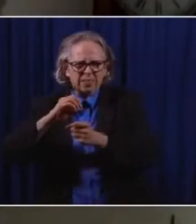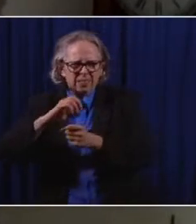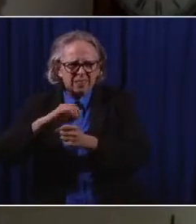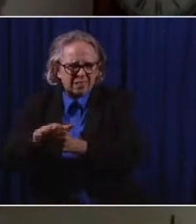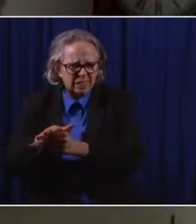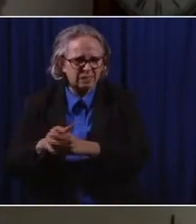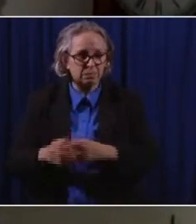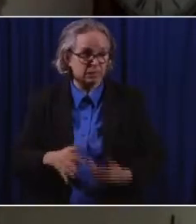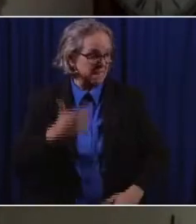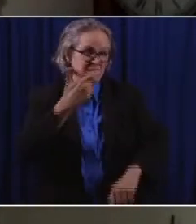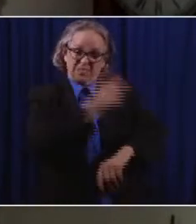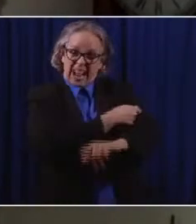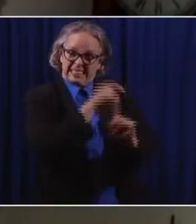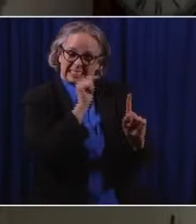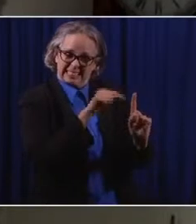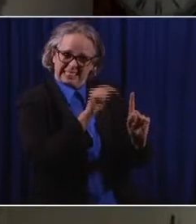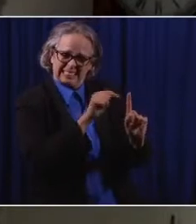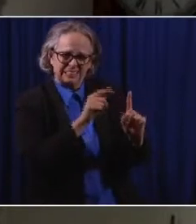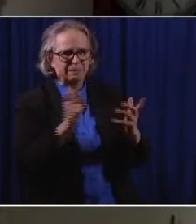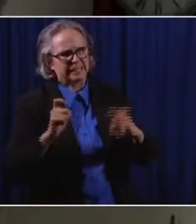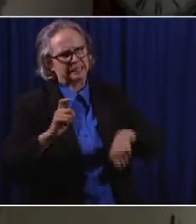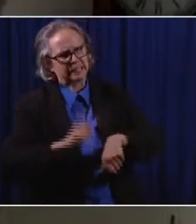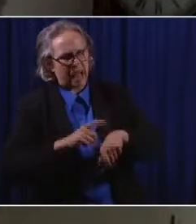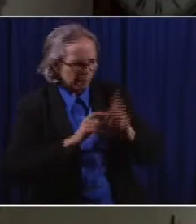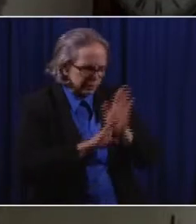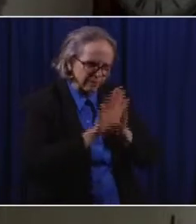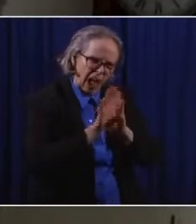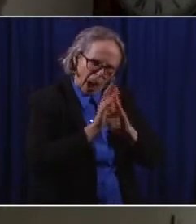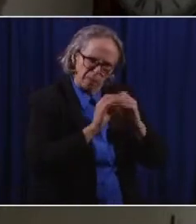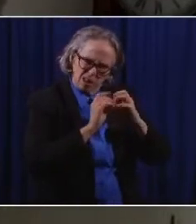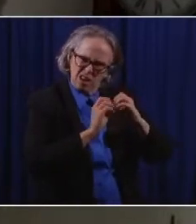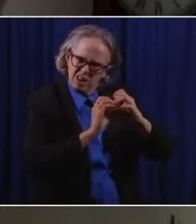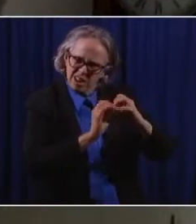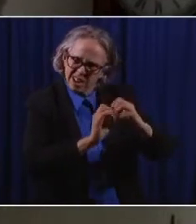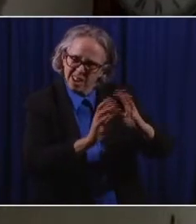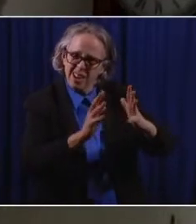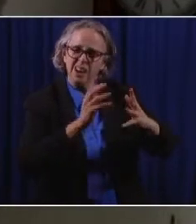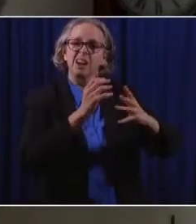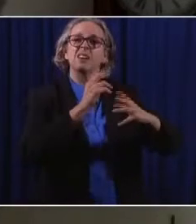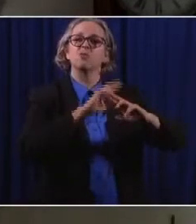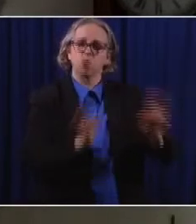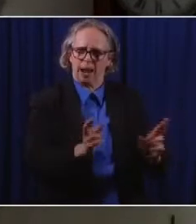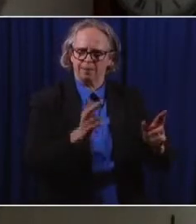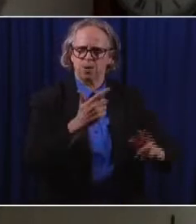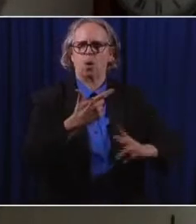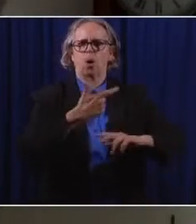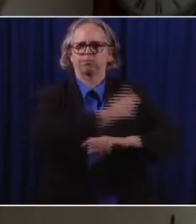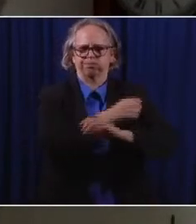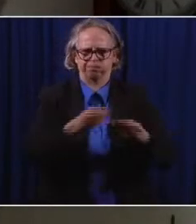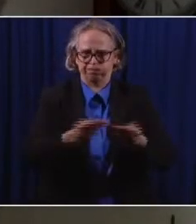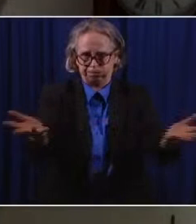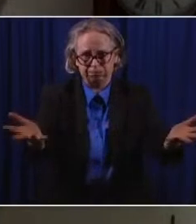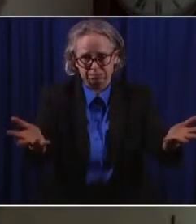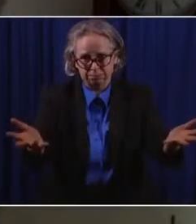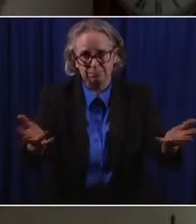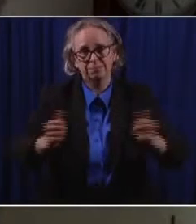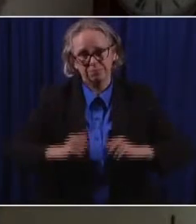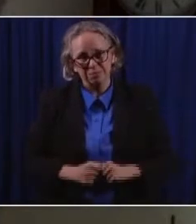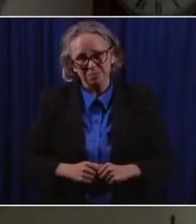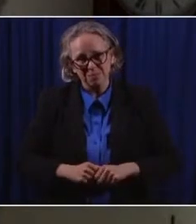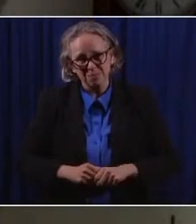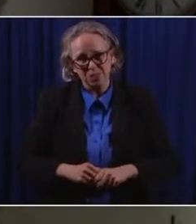again, been some concern about whether people will take the vaccines, but the sooner we can get to that point, I don't know what that point